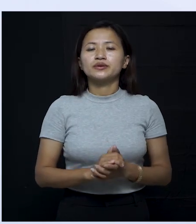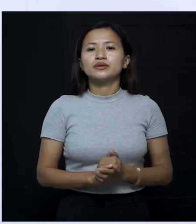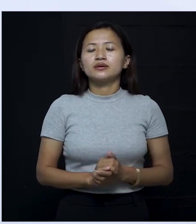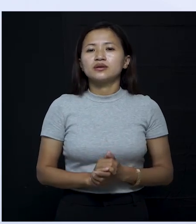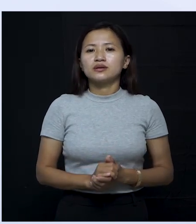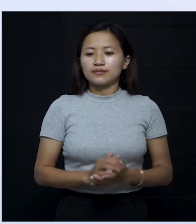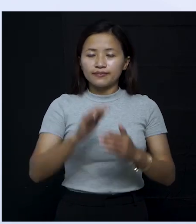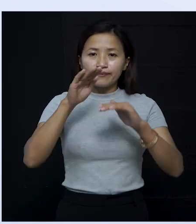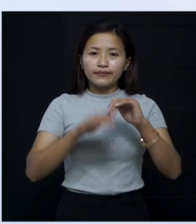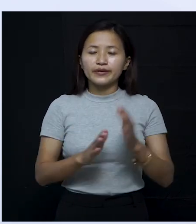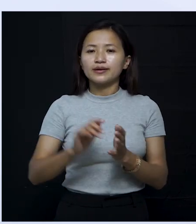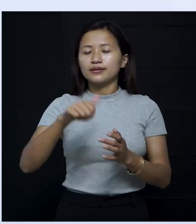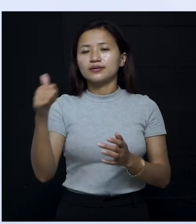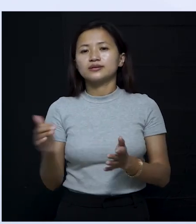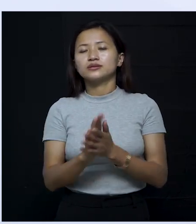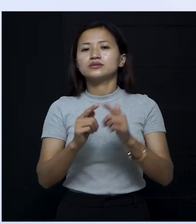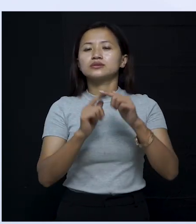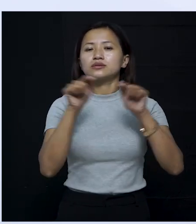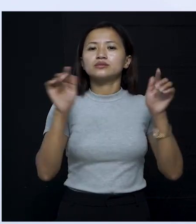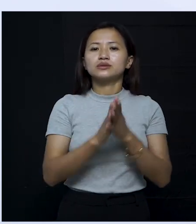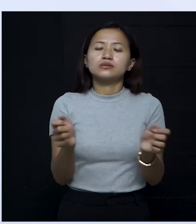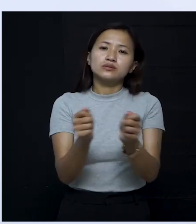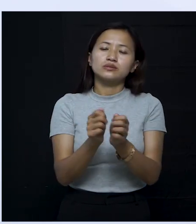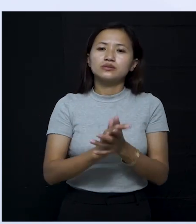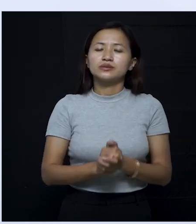river. Then another topic is to do with,